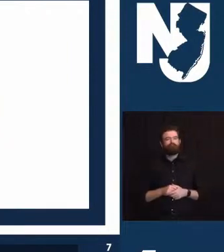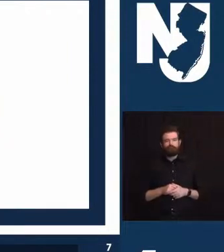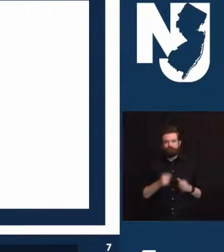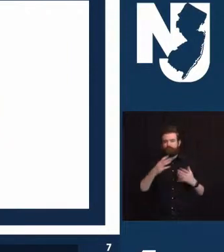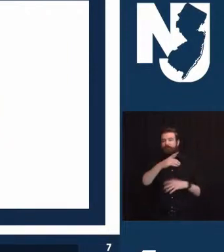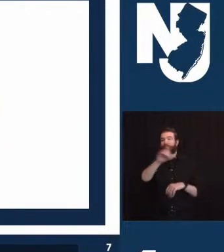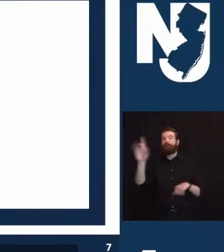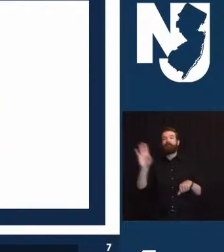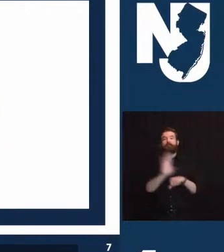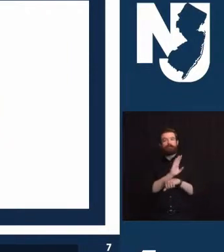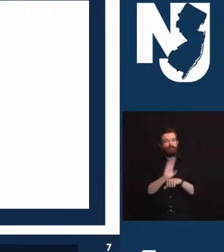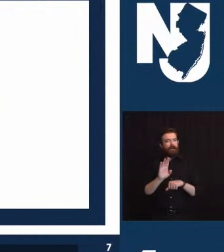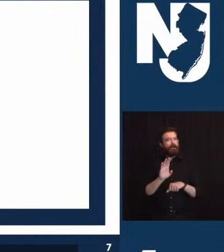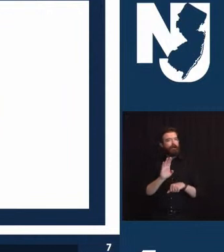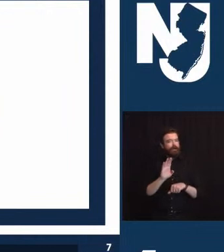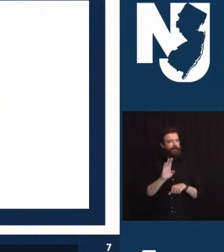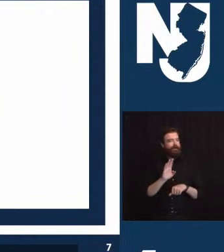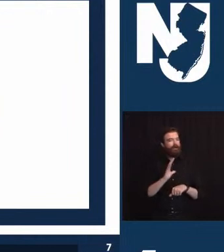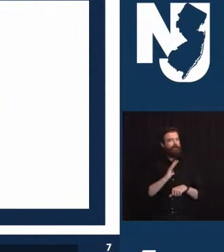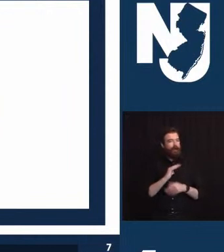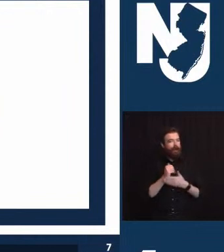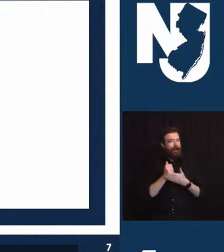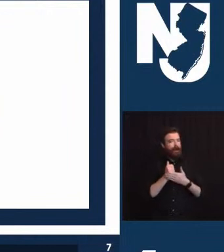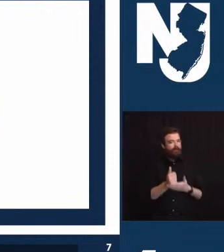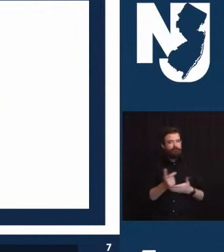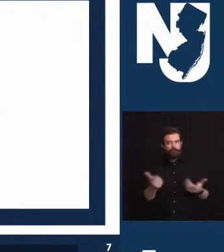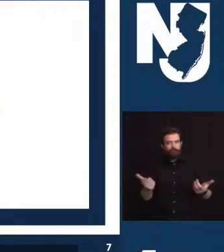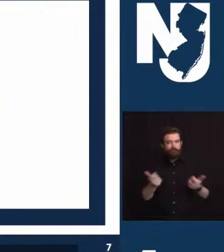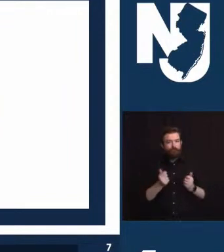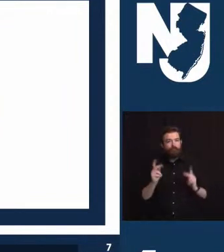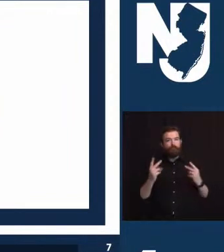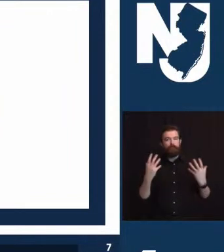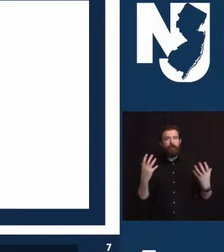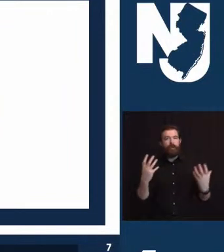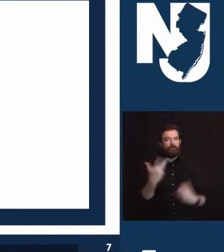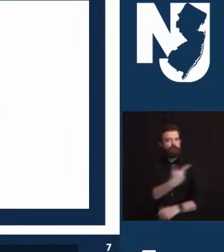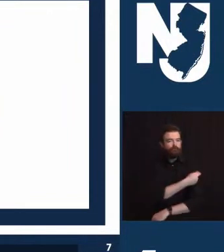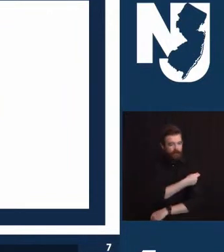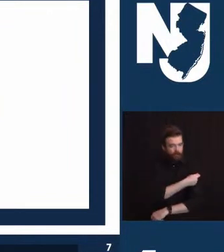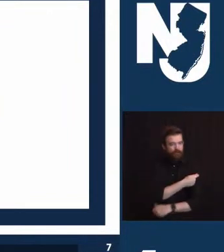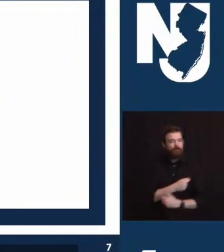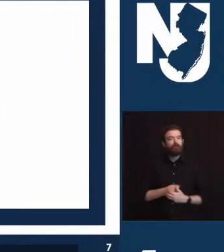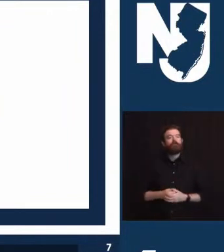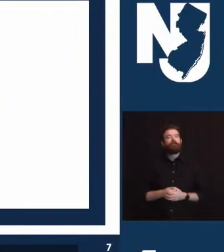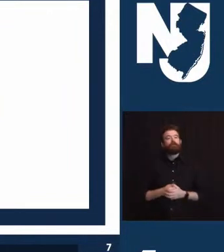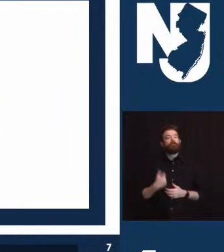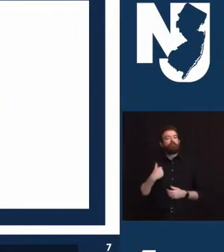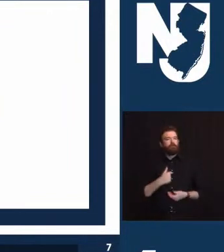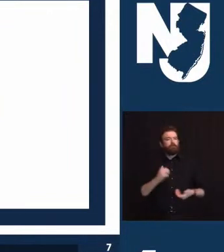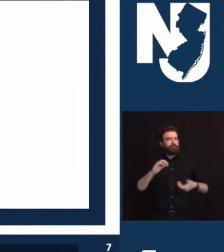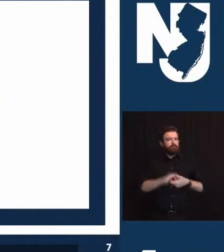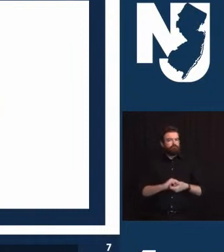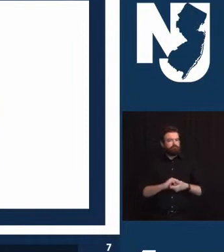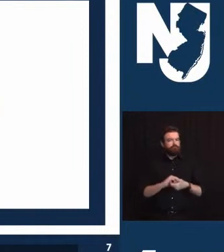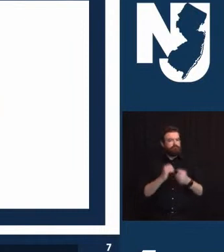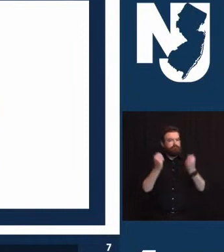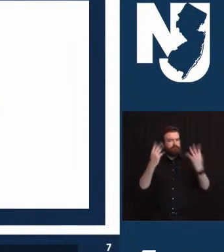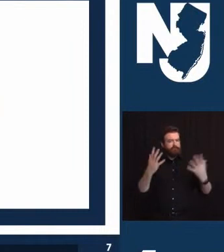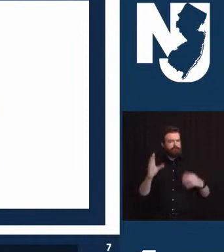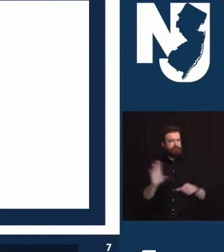working with statewide business associations on some new incentives we hope to be able to roll out in the coming